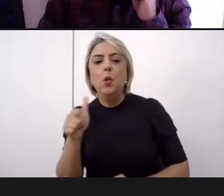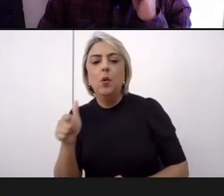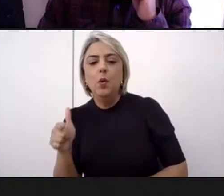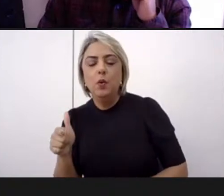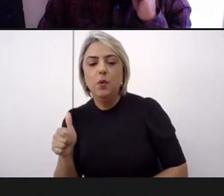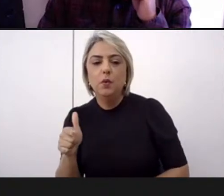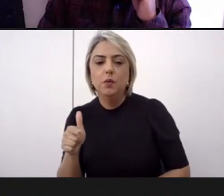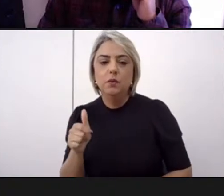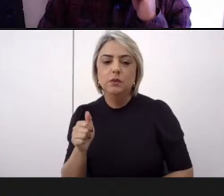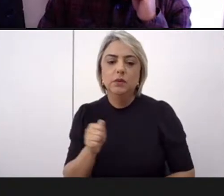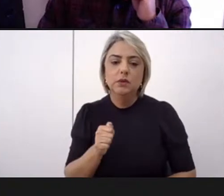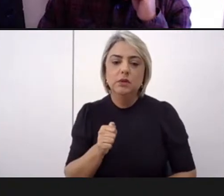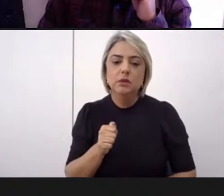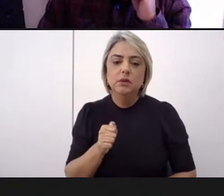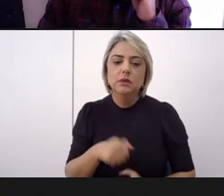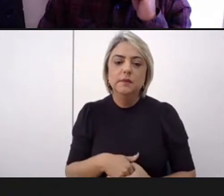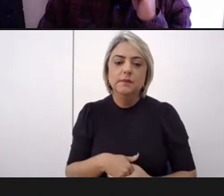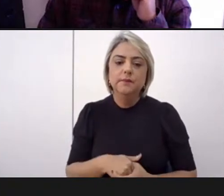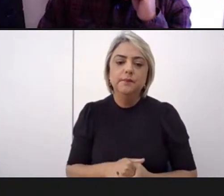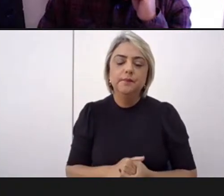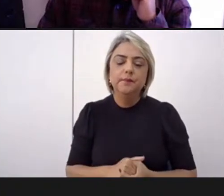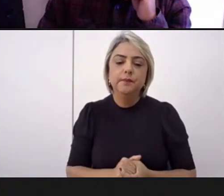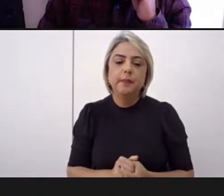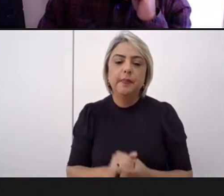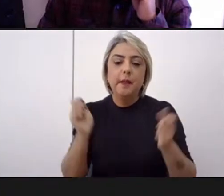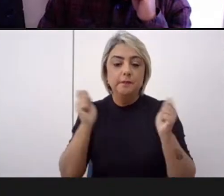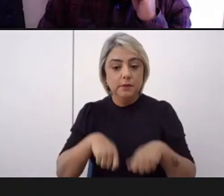do more against